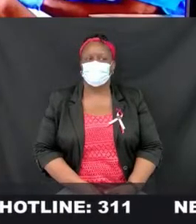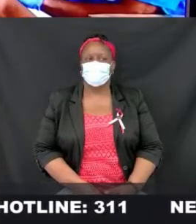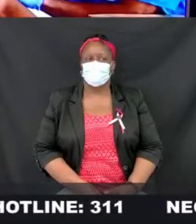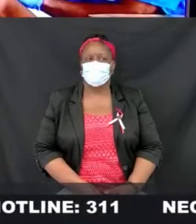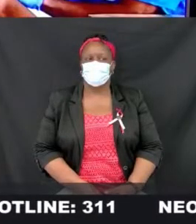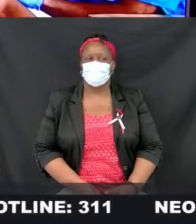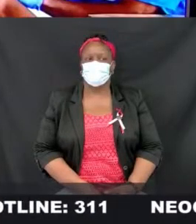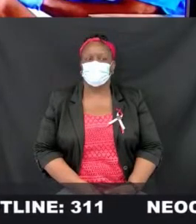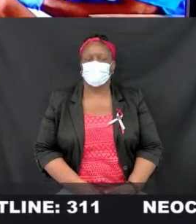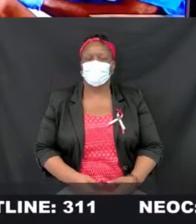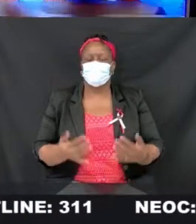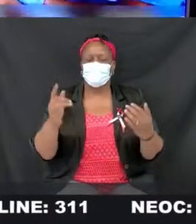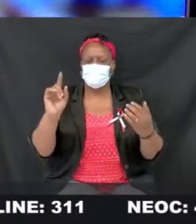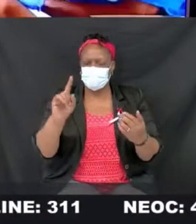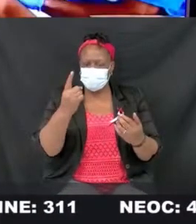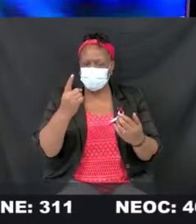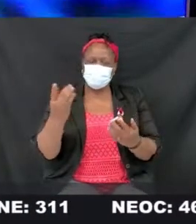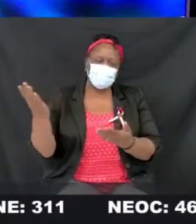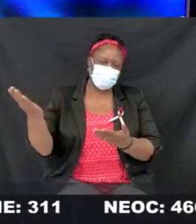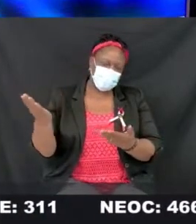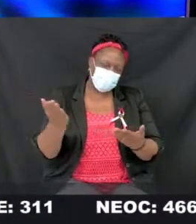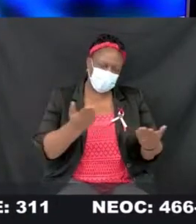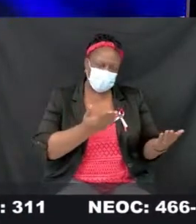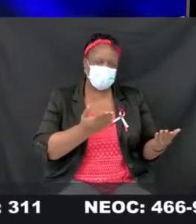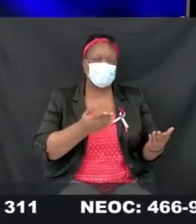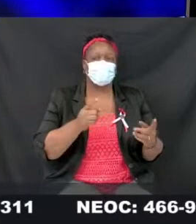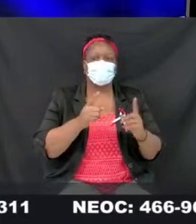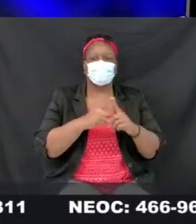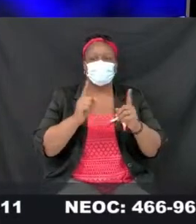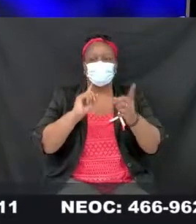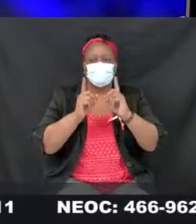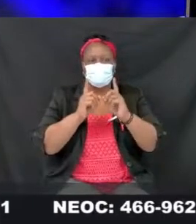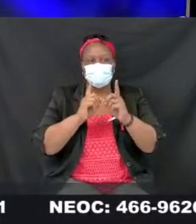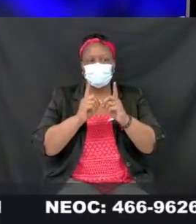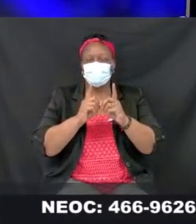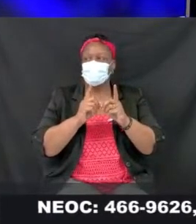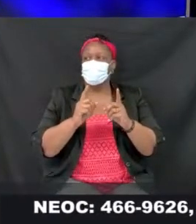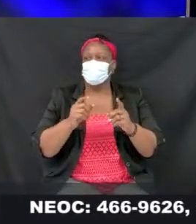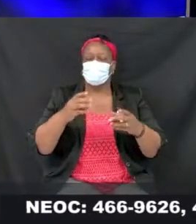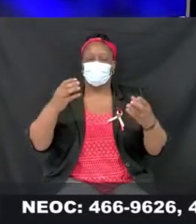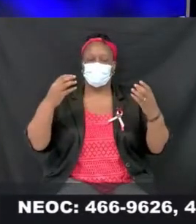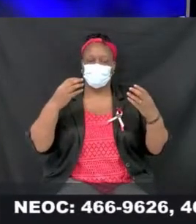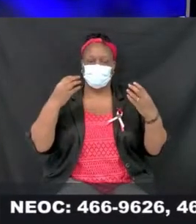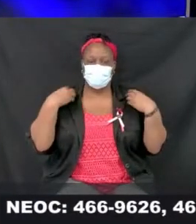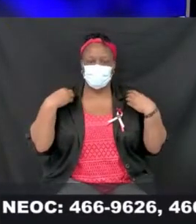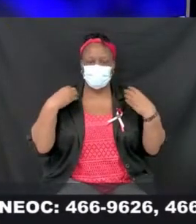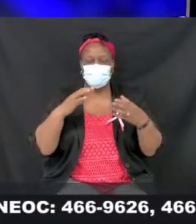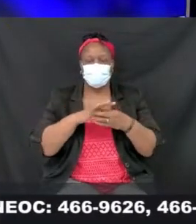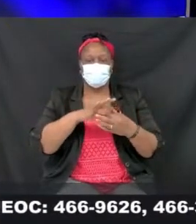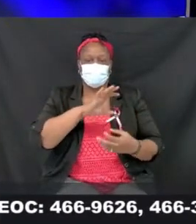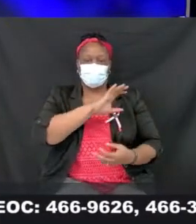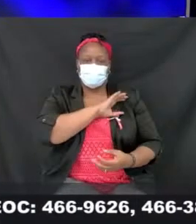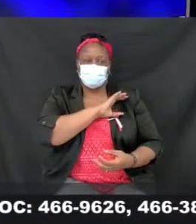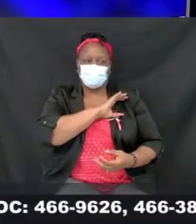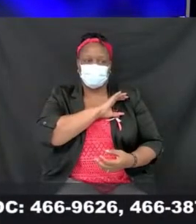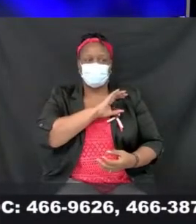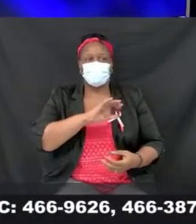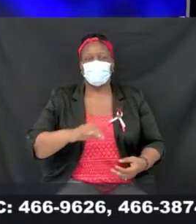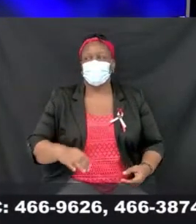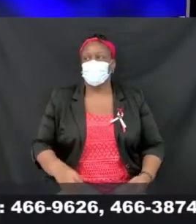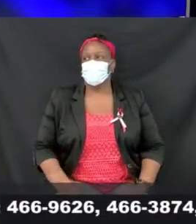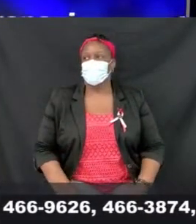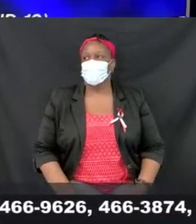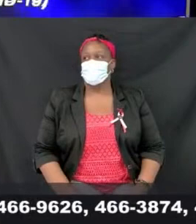I want to invite first to the podium the Superintendent of Police,